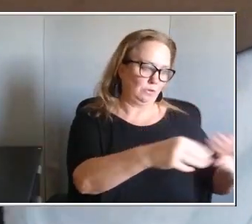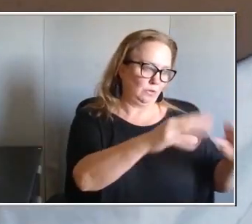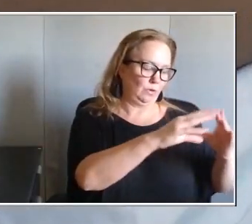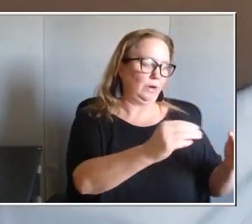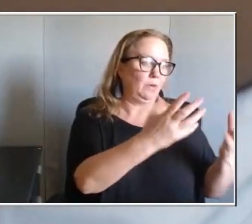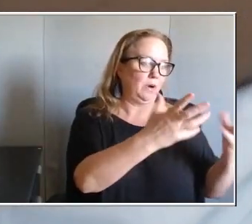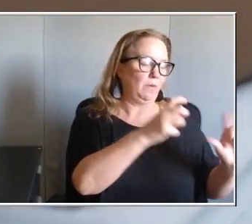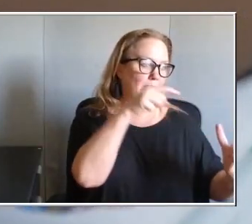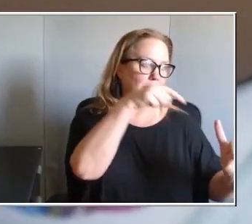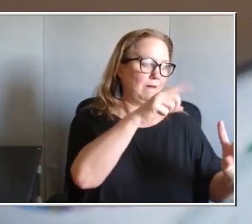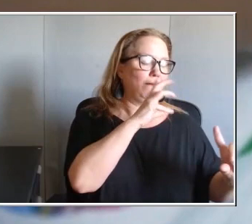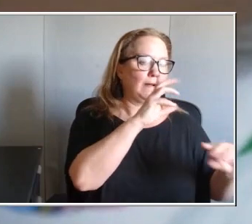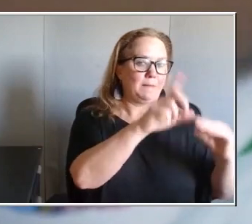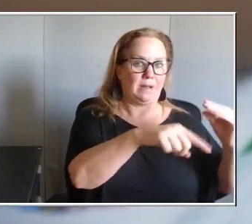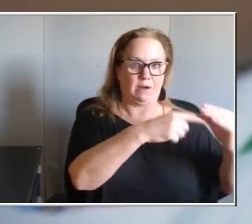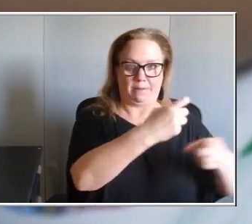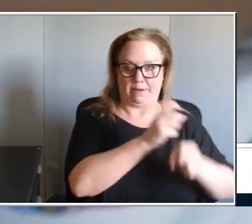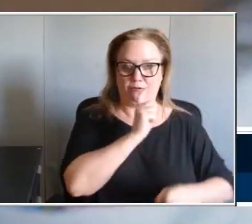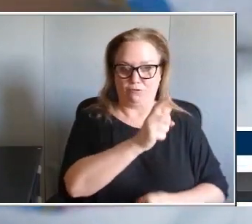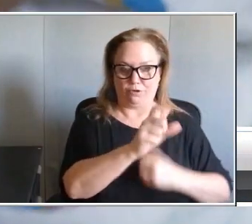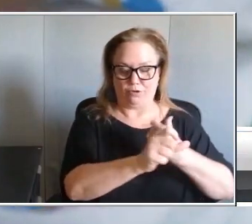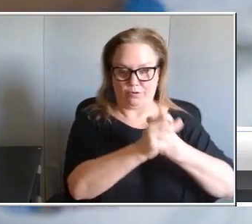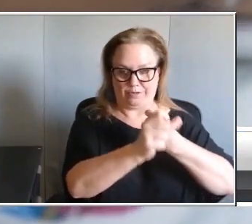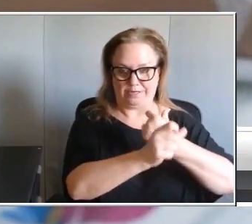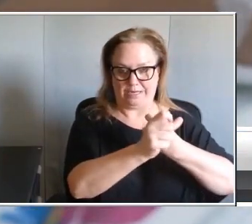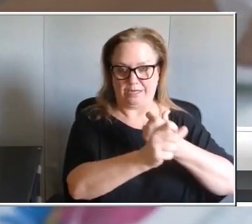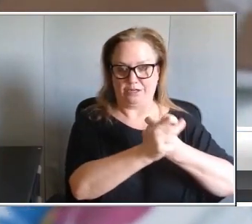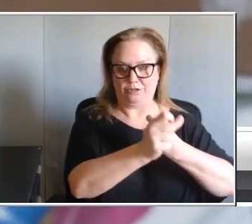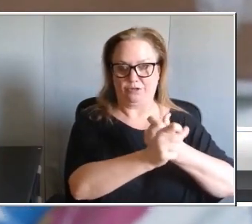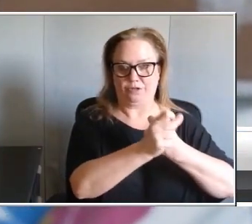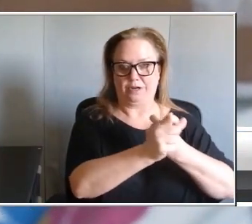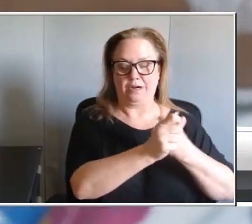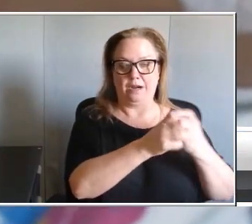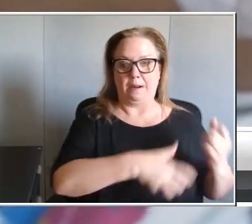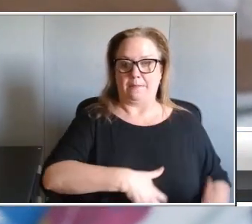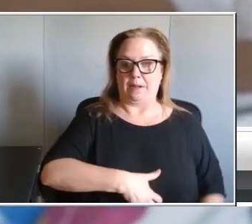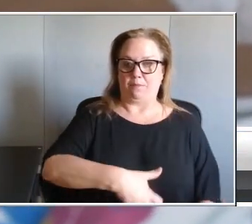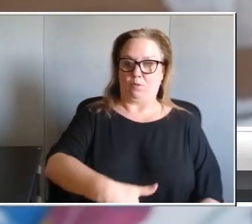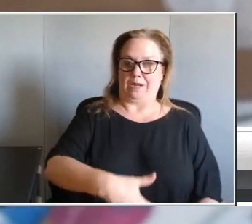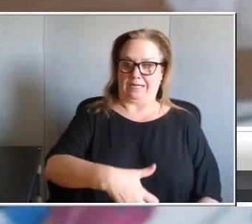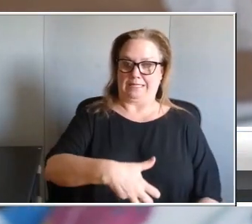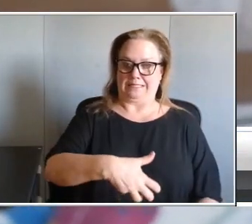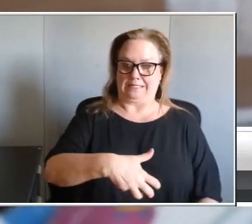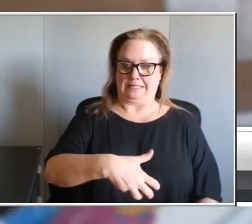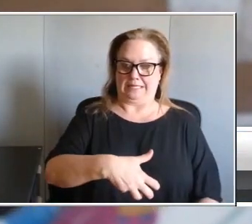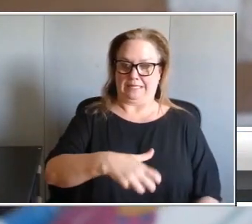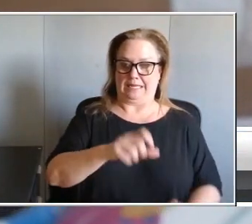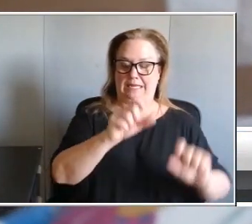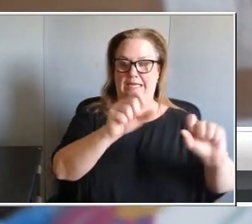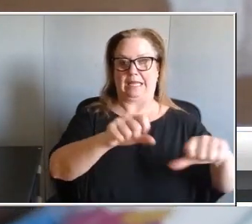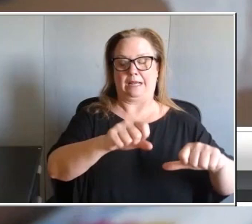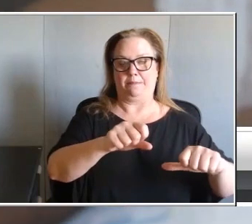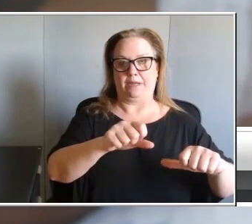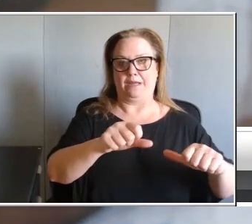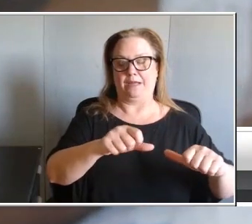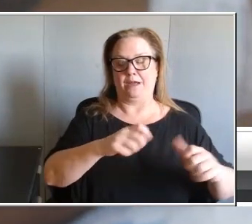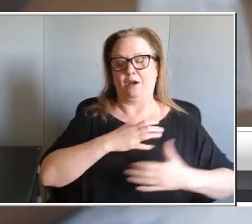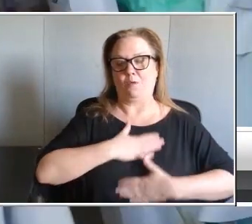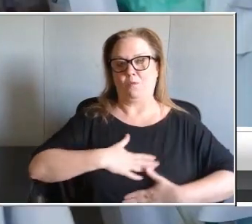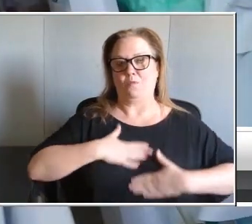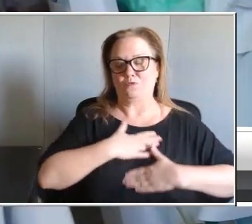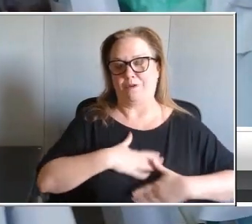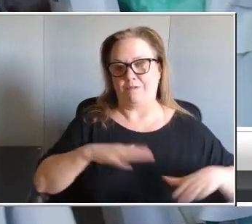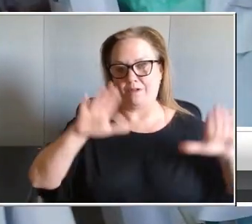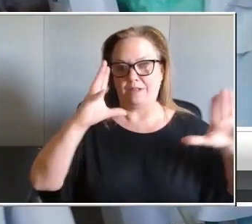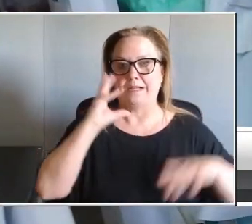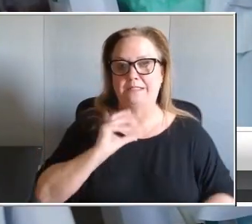to you about because we want to make sure you know about the danger of carbon monoxide. Pregnancy can be a profound, joyful experience. It can